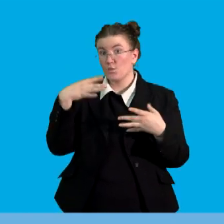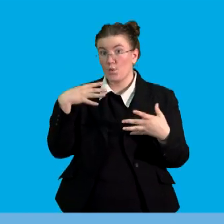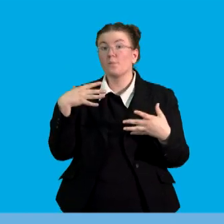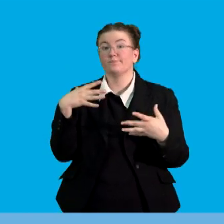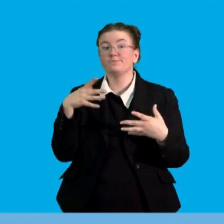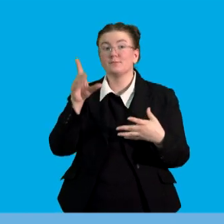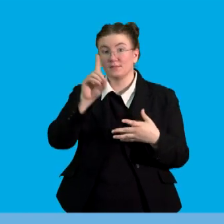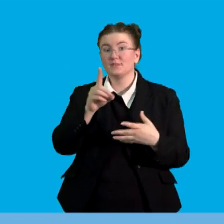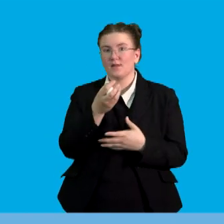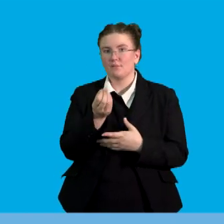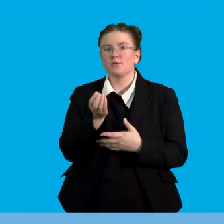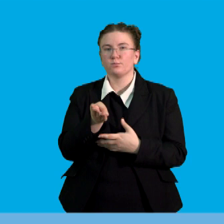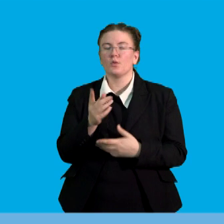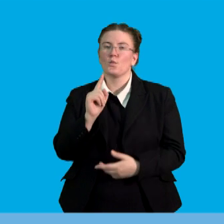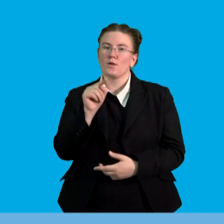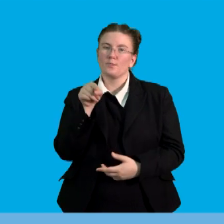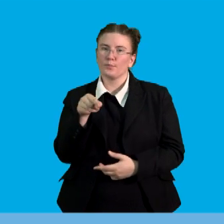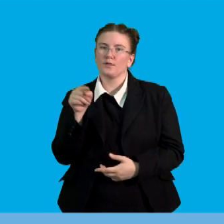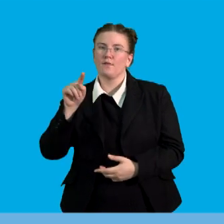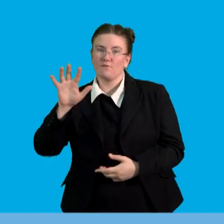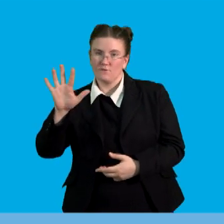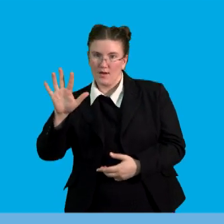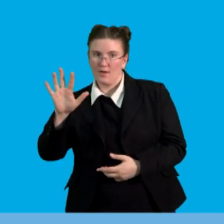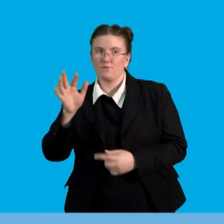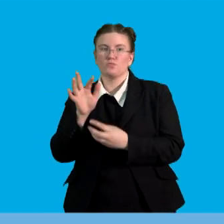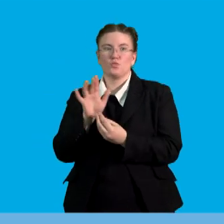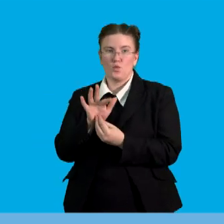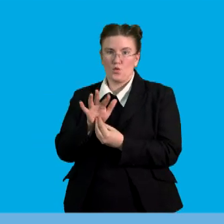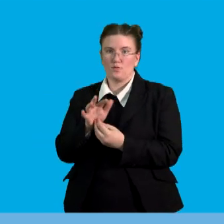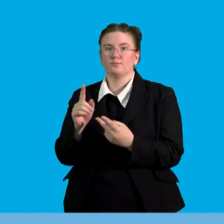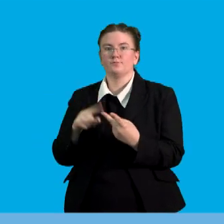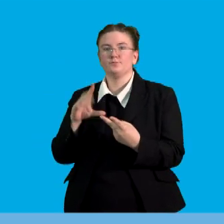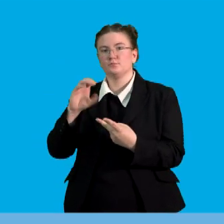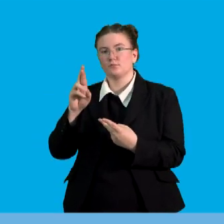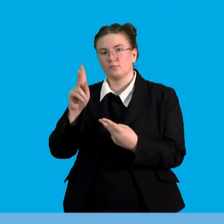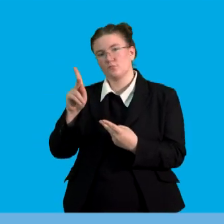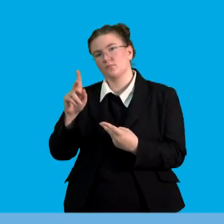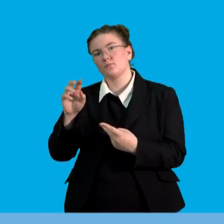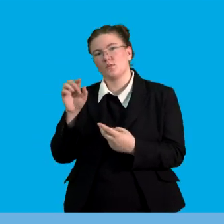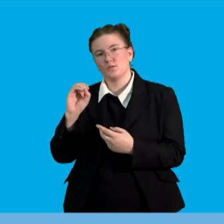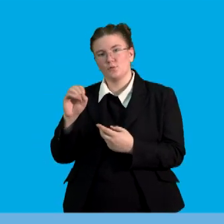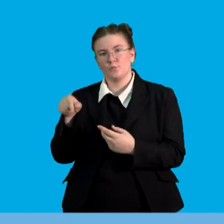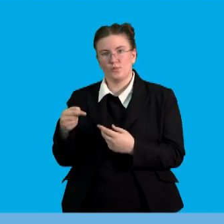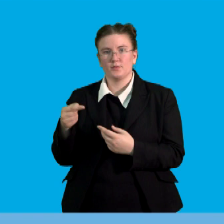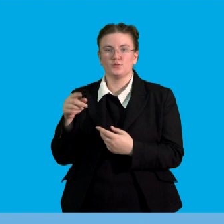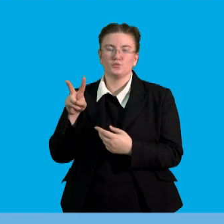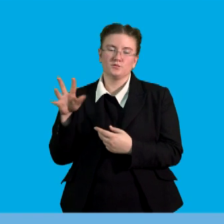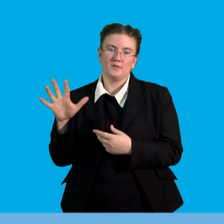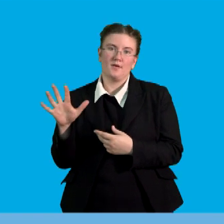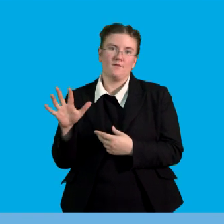that their densities are there. For the coal it's 1,5, and for the coke it's 0.25. Remember the